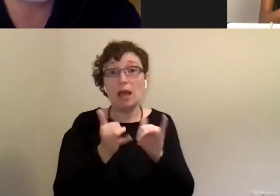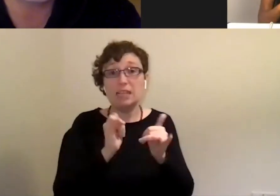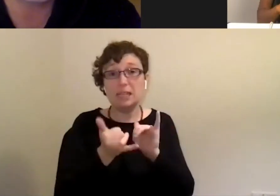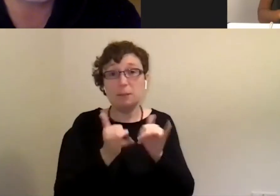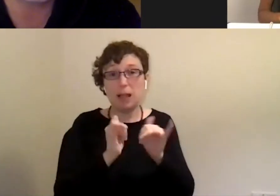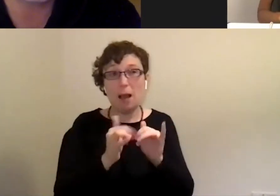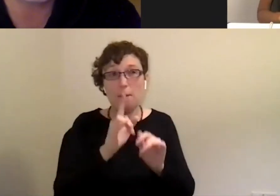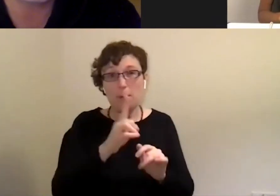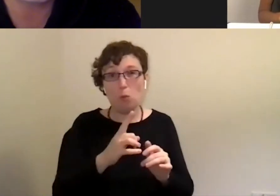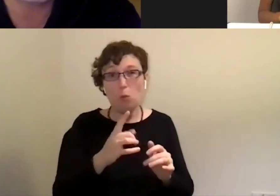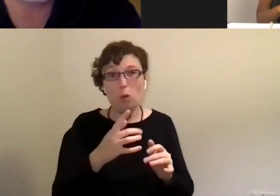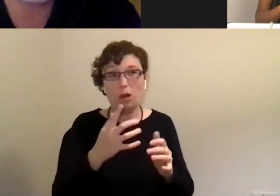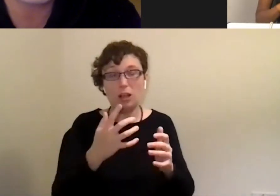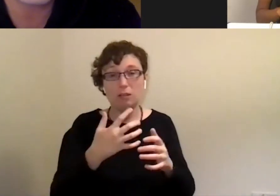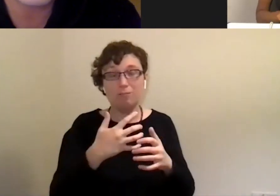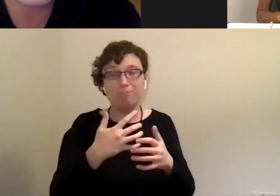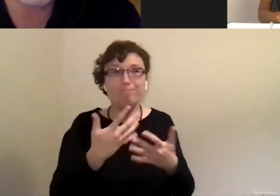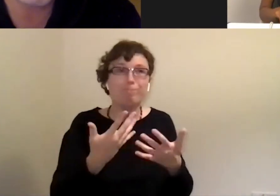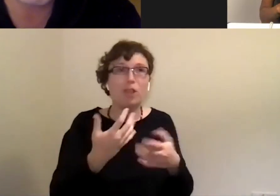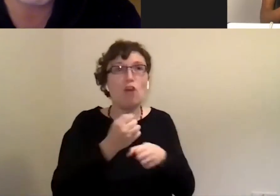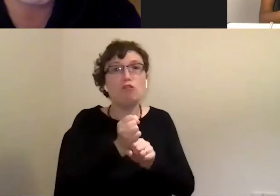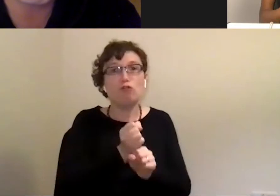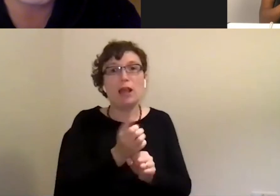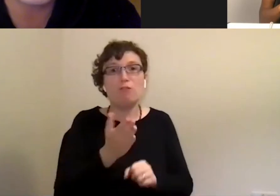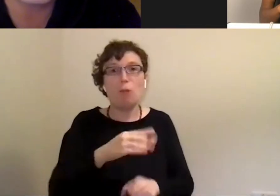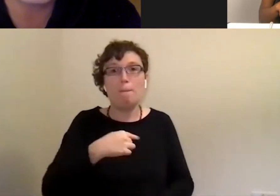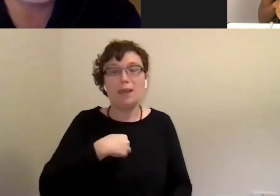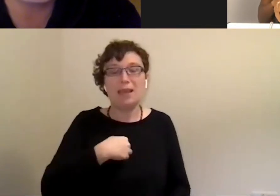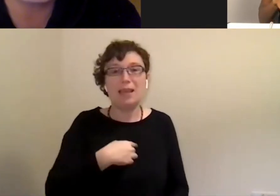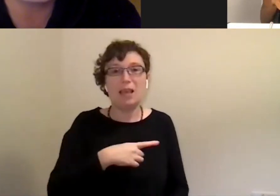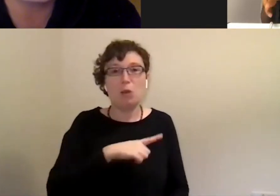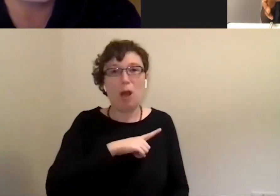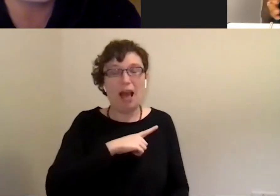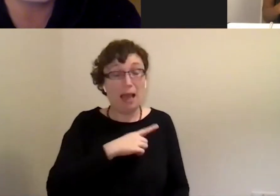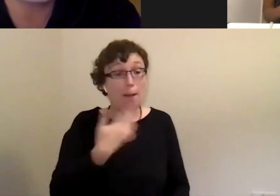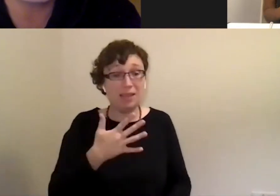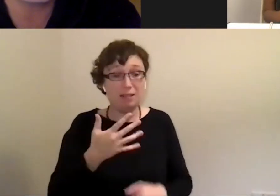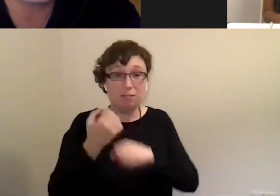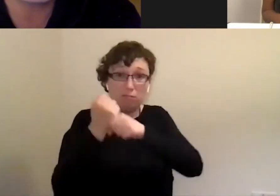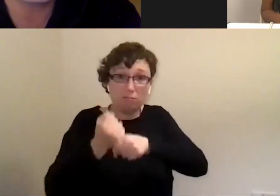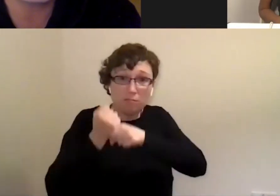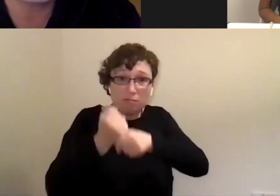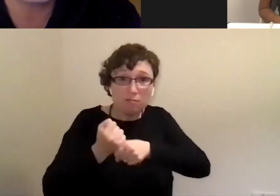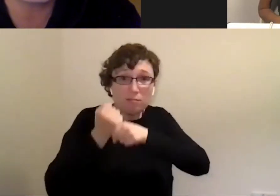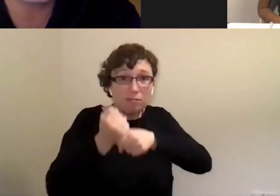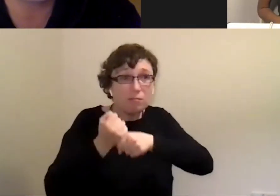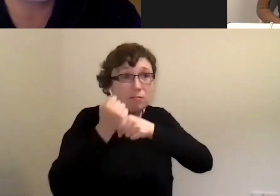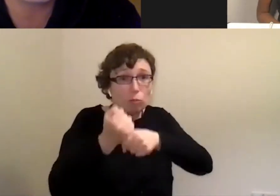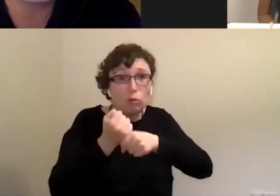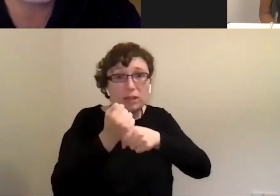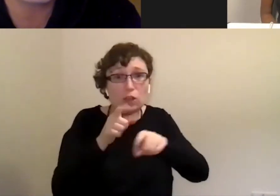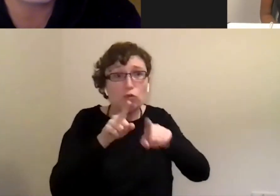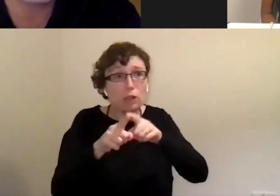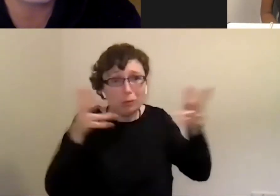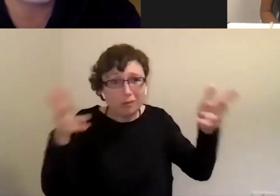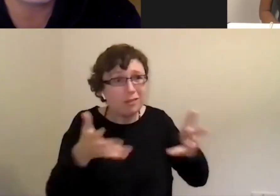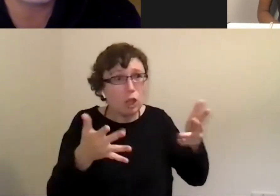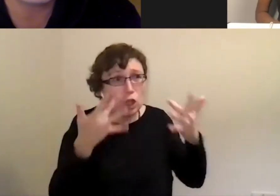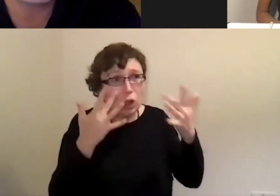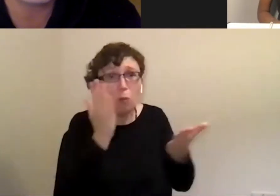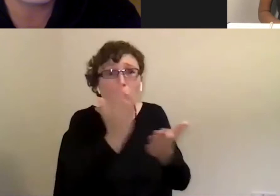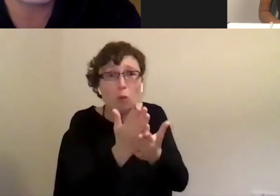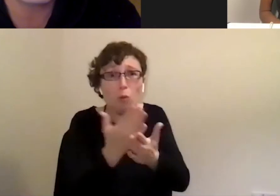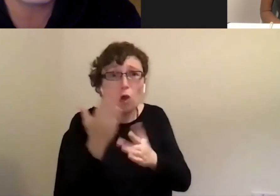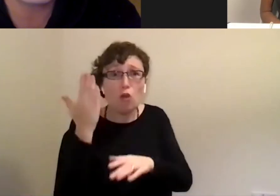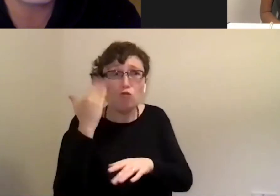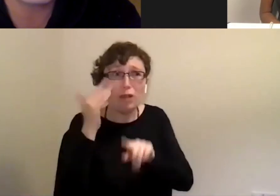people understand why you're protesting. But in Devon, I've actually had to convince a lot of people that racism is even here